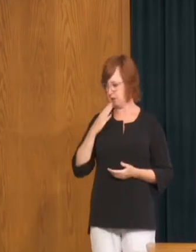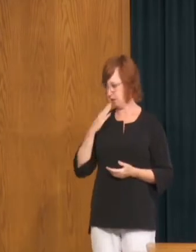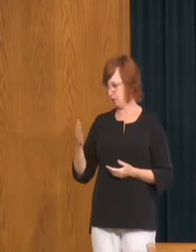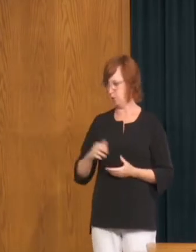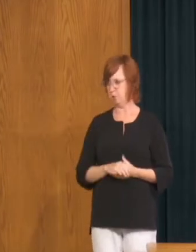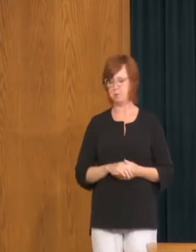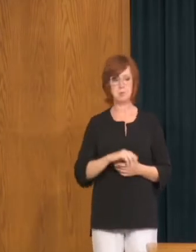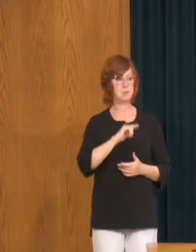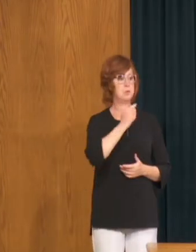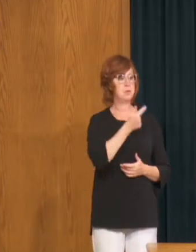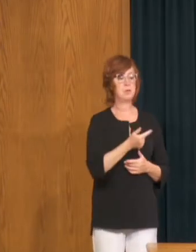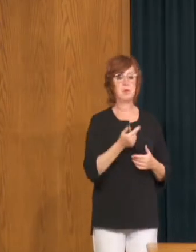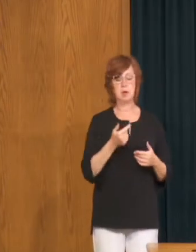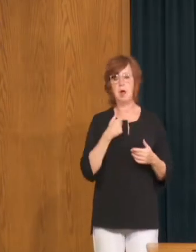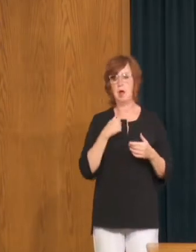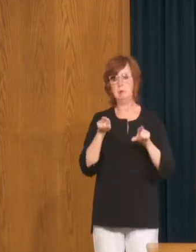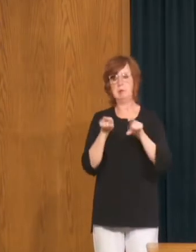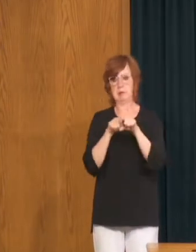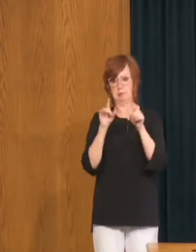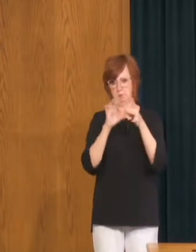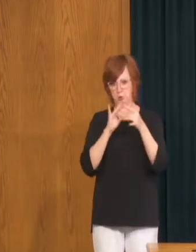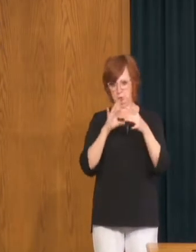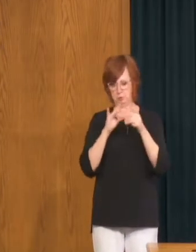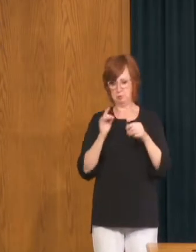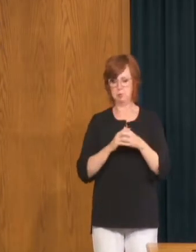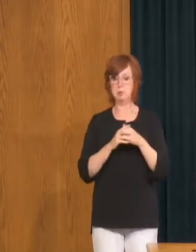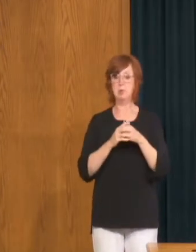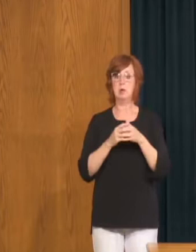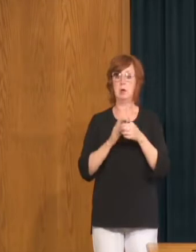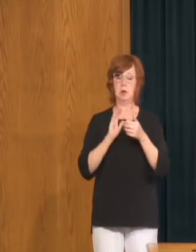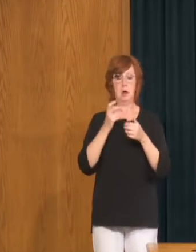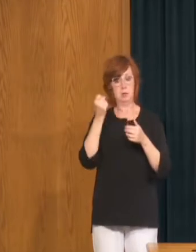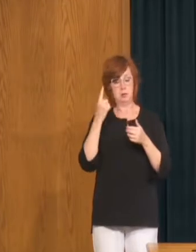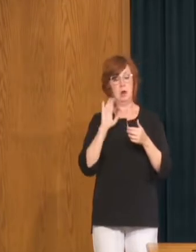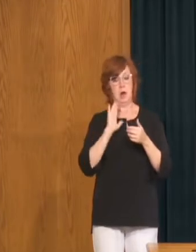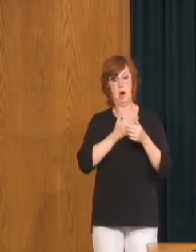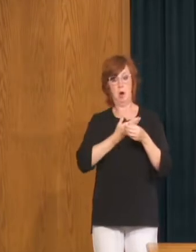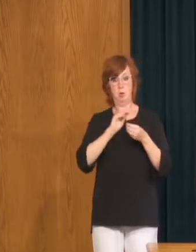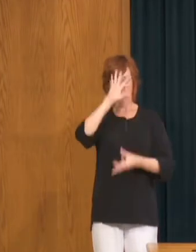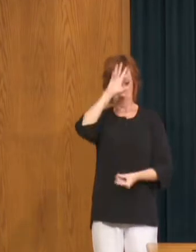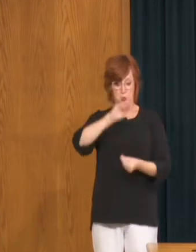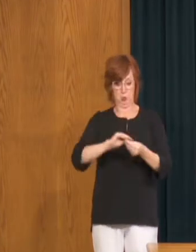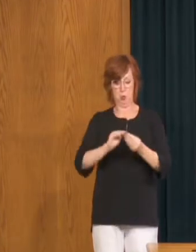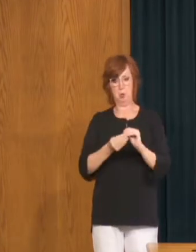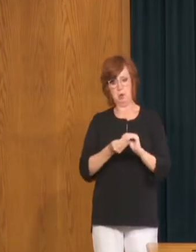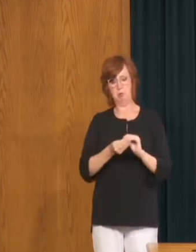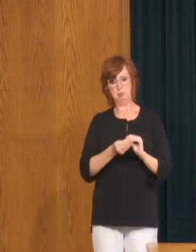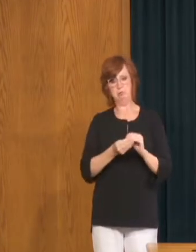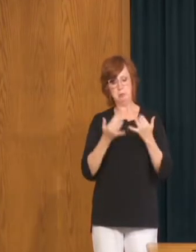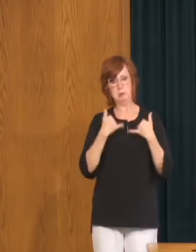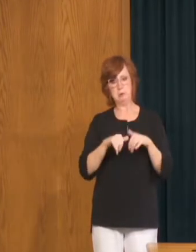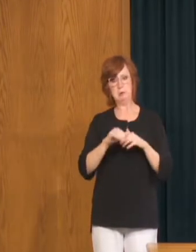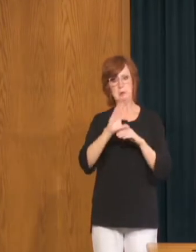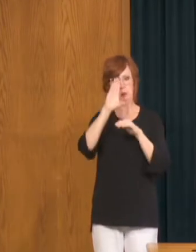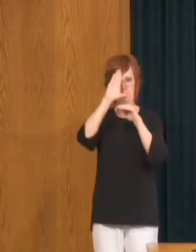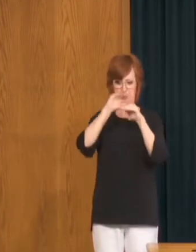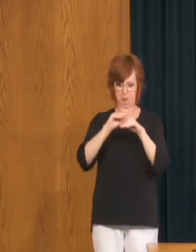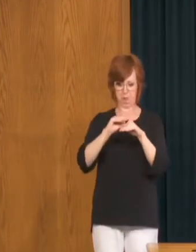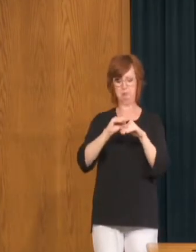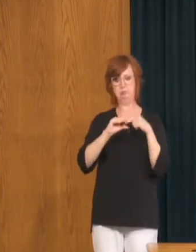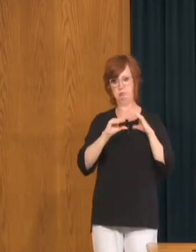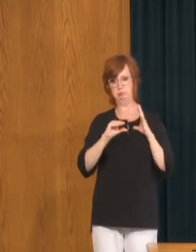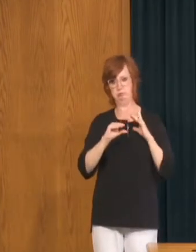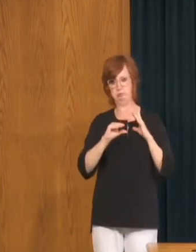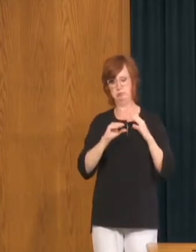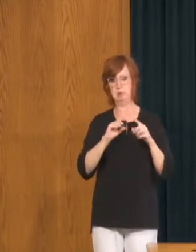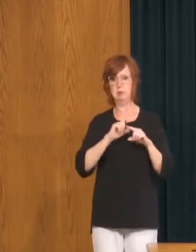So I'll just reinforce that while our overall cases remain low, we have now seen, after many weeks of no cases,